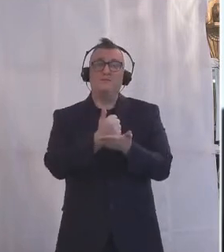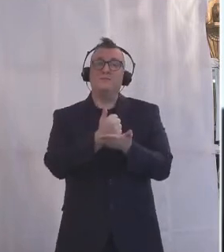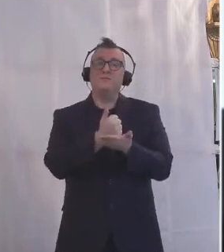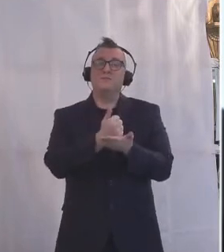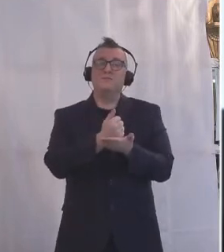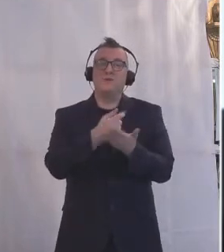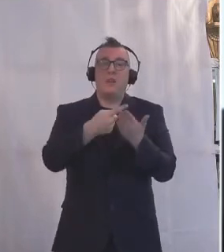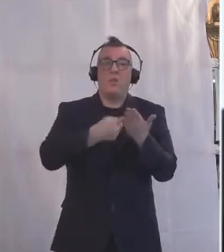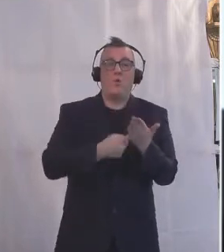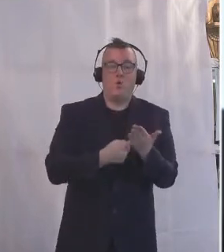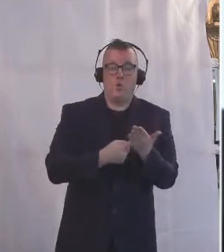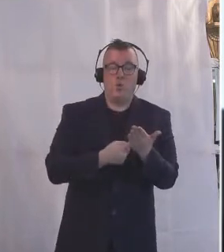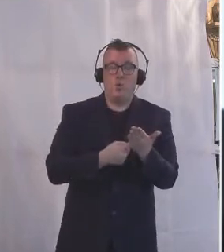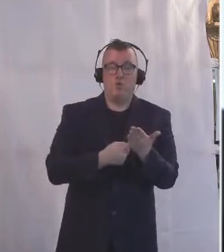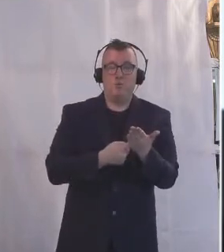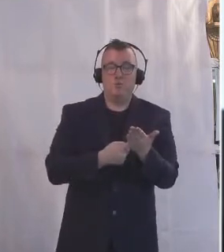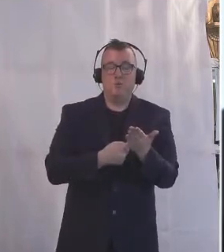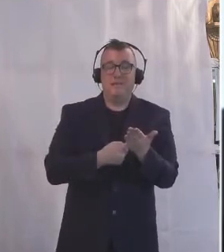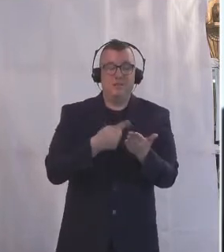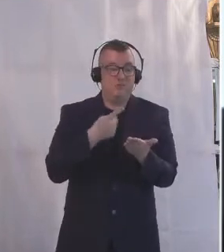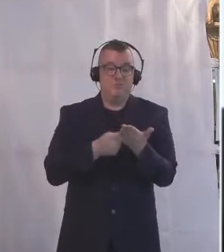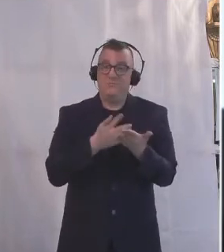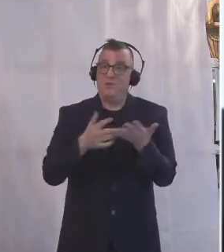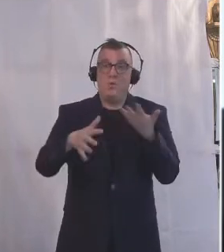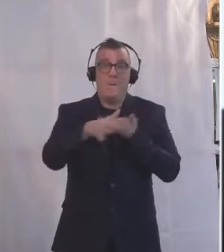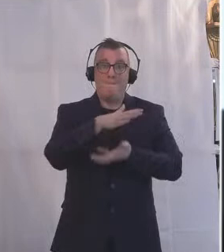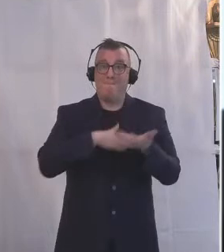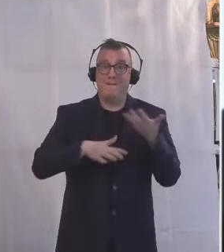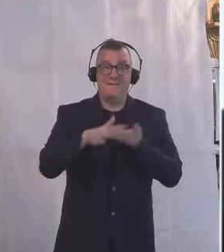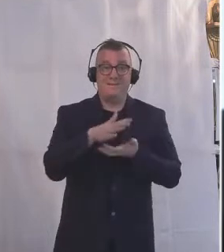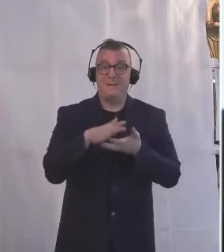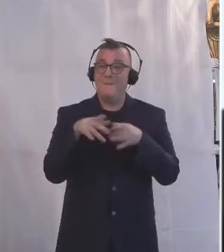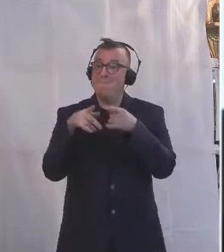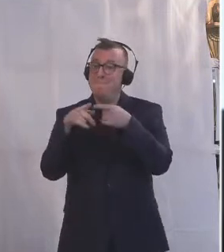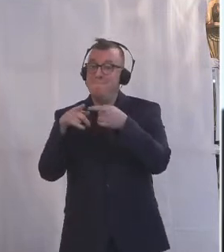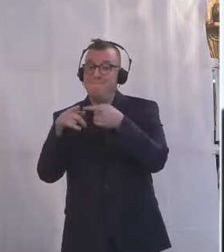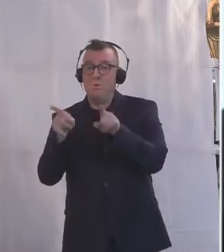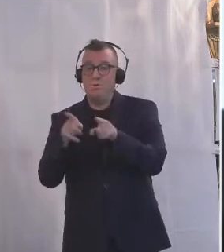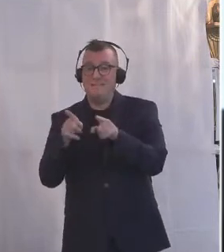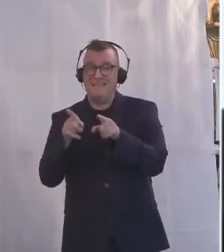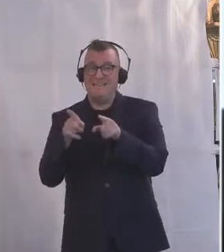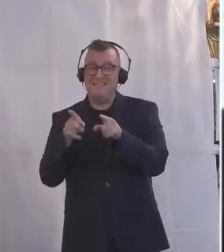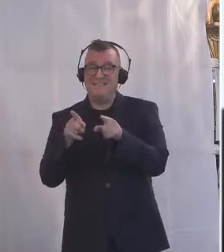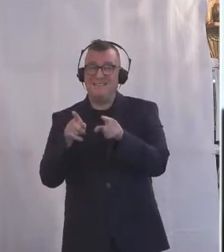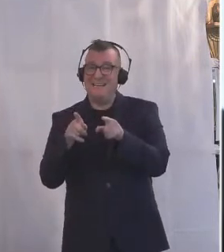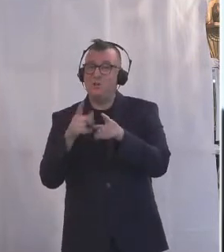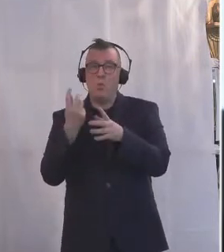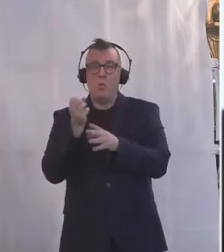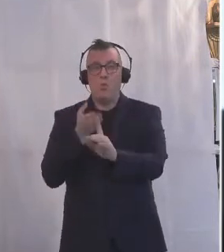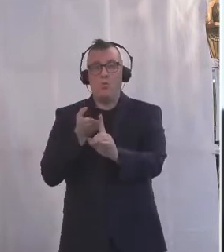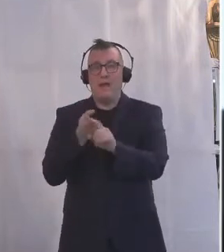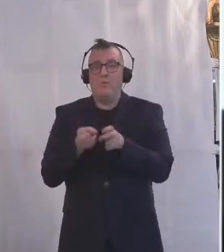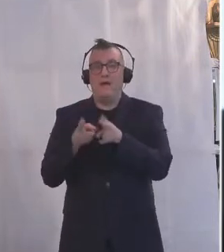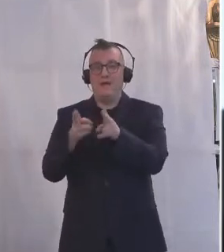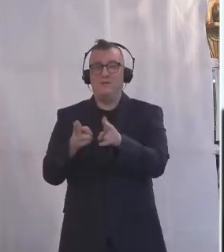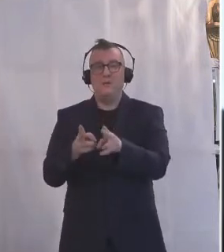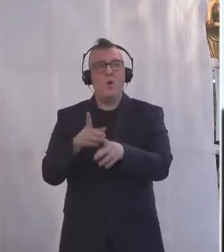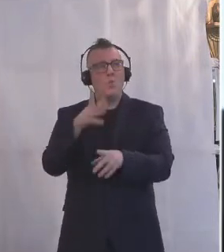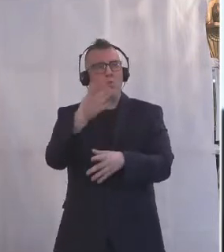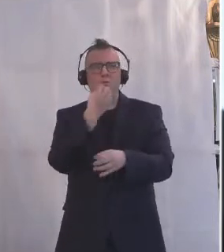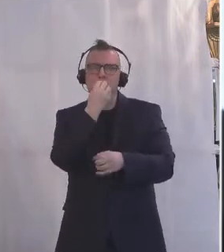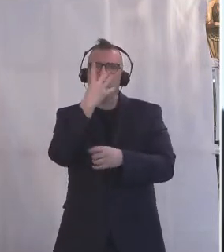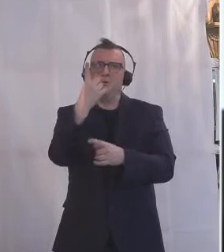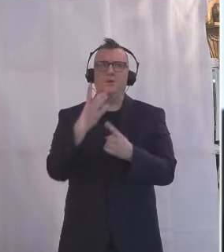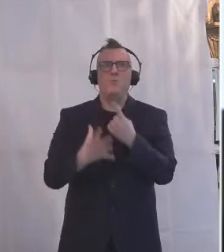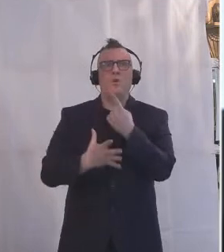laws that exist. And music in particular is incredibly fragmented. You look at one hit song can have 9 to